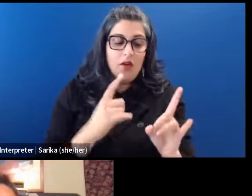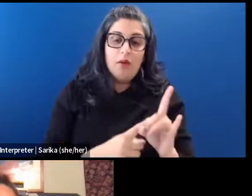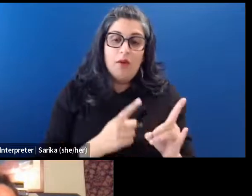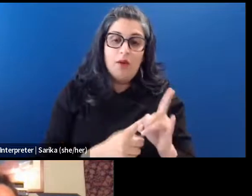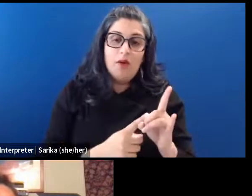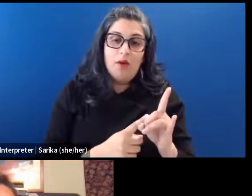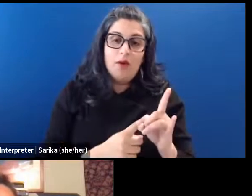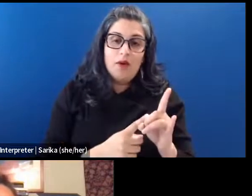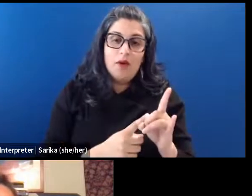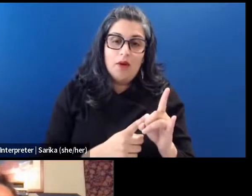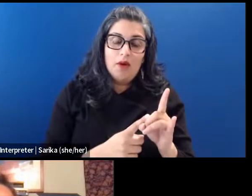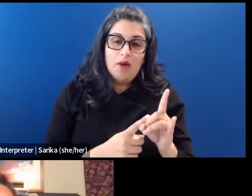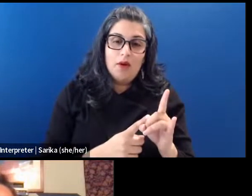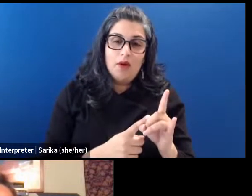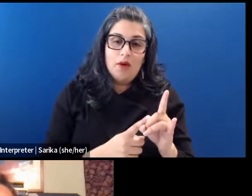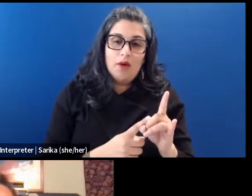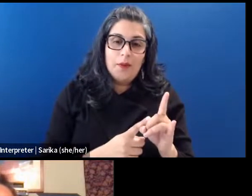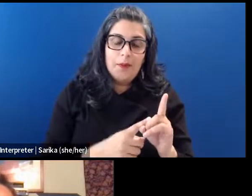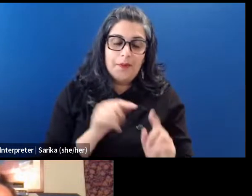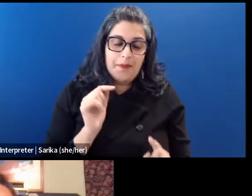that